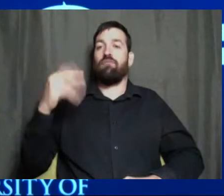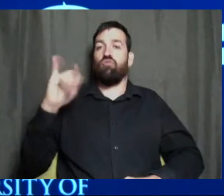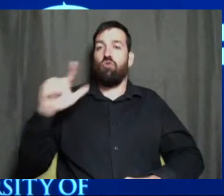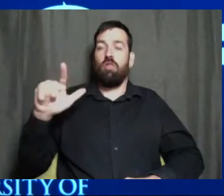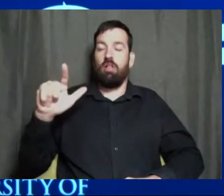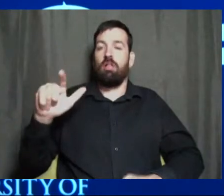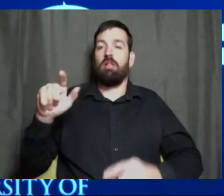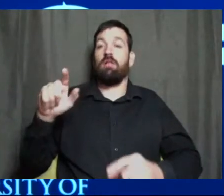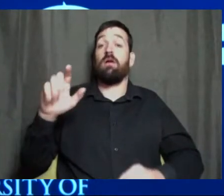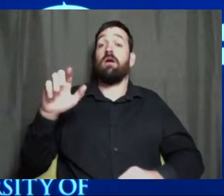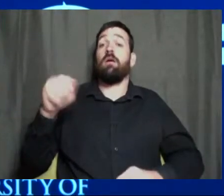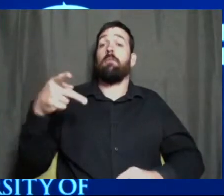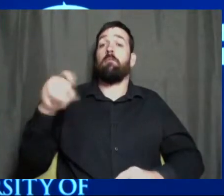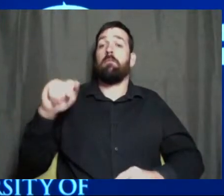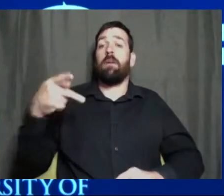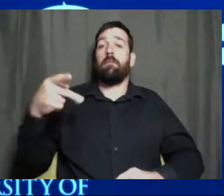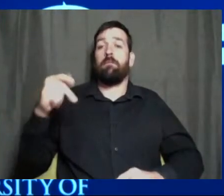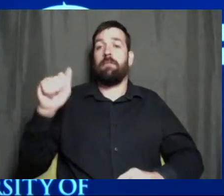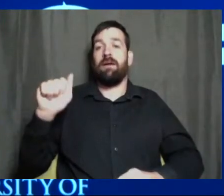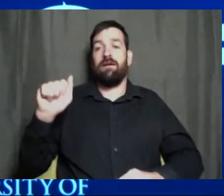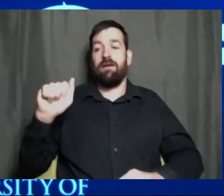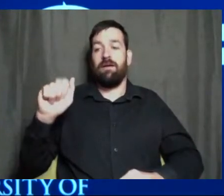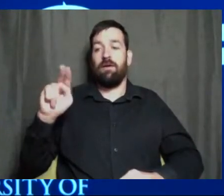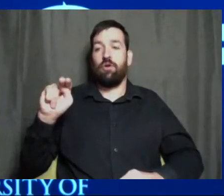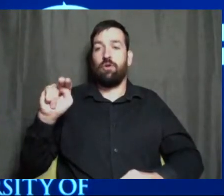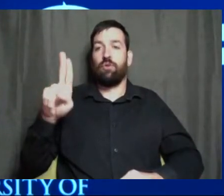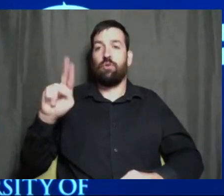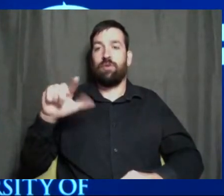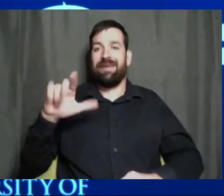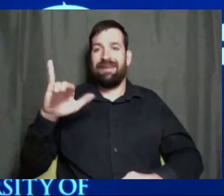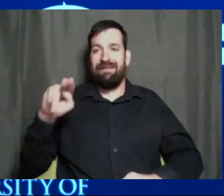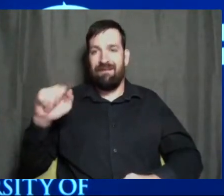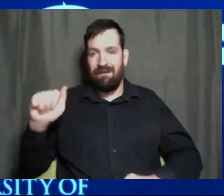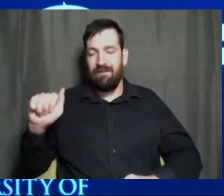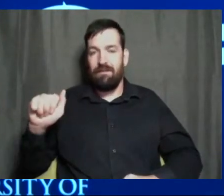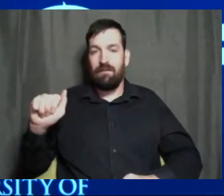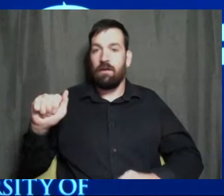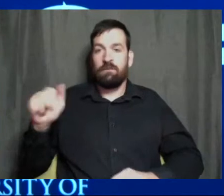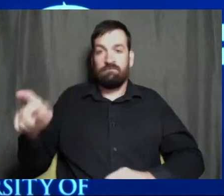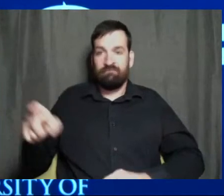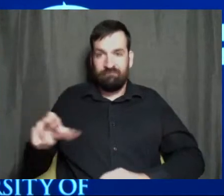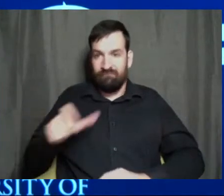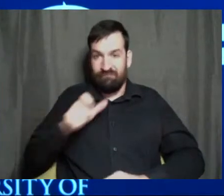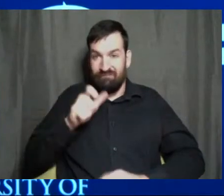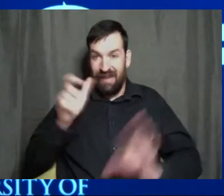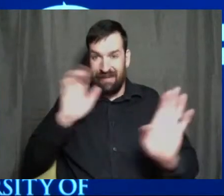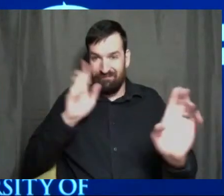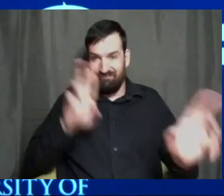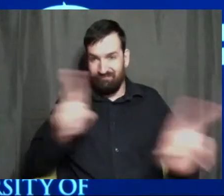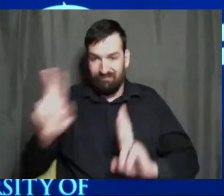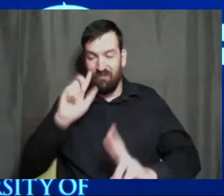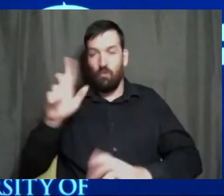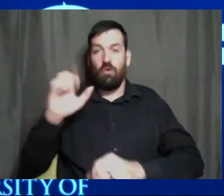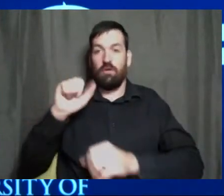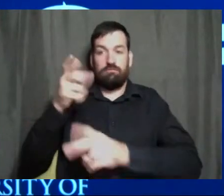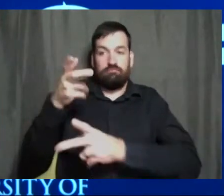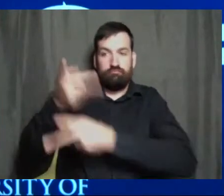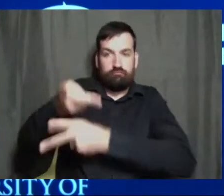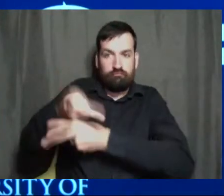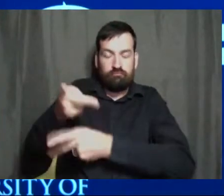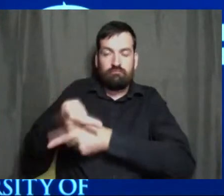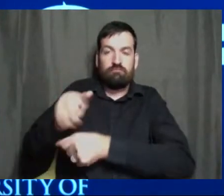COVID surge support. So they were not equipped to deal with the COVID cases there. So we went and conducted some patient care, but